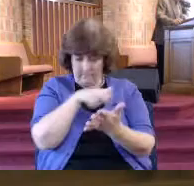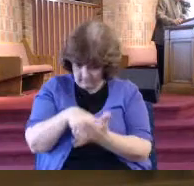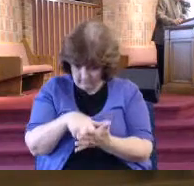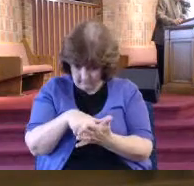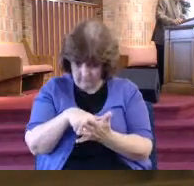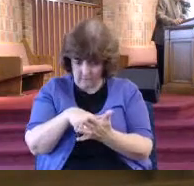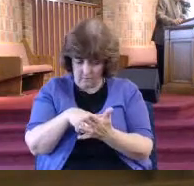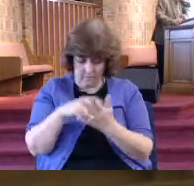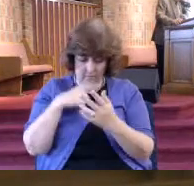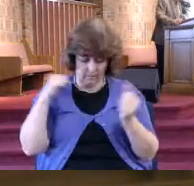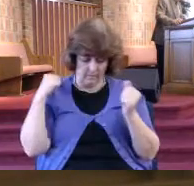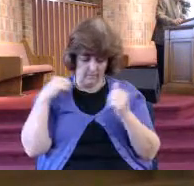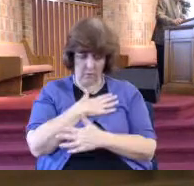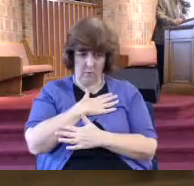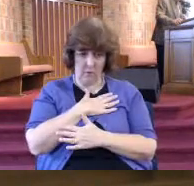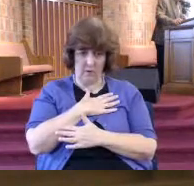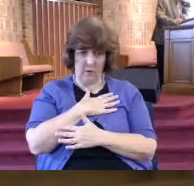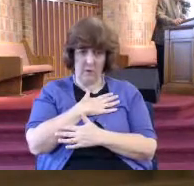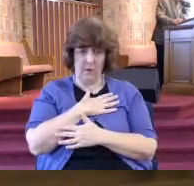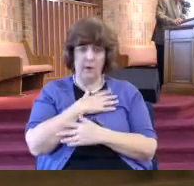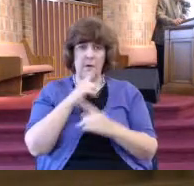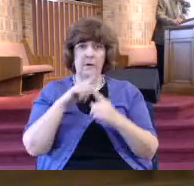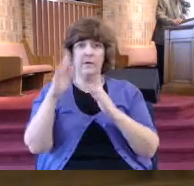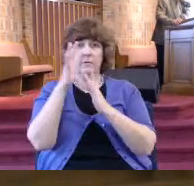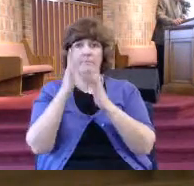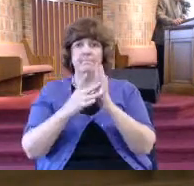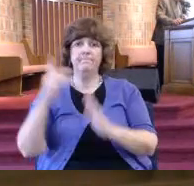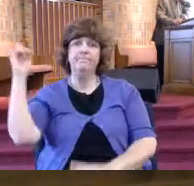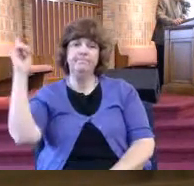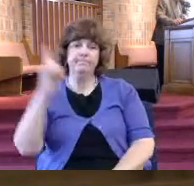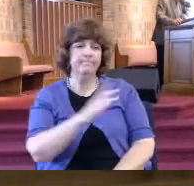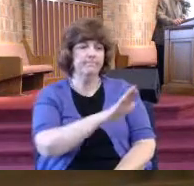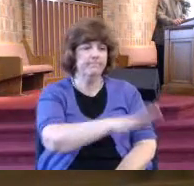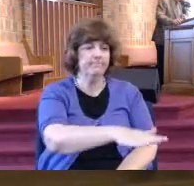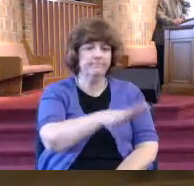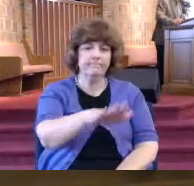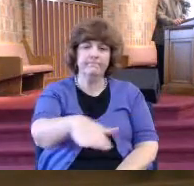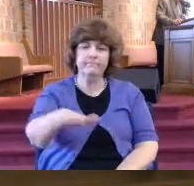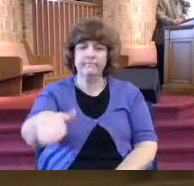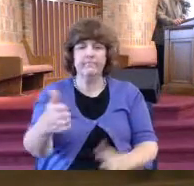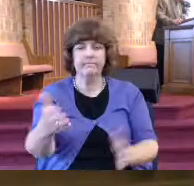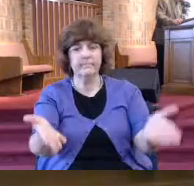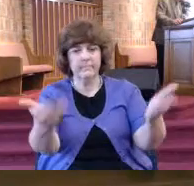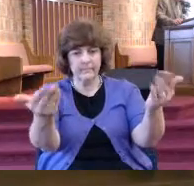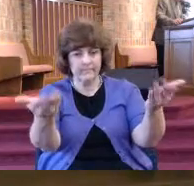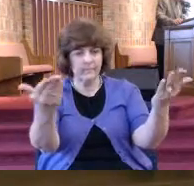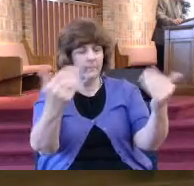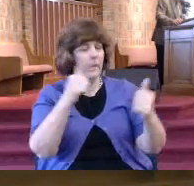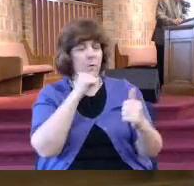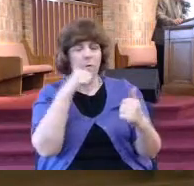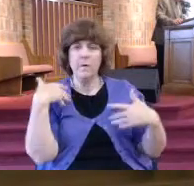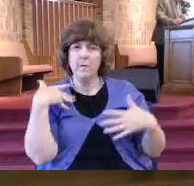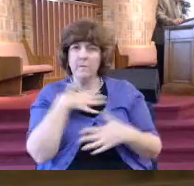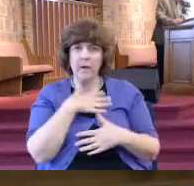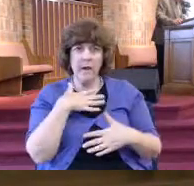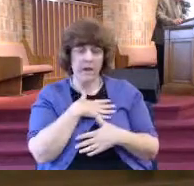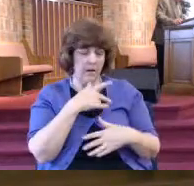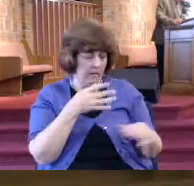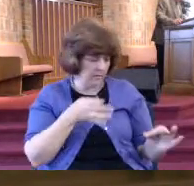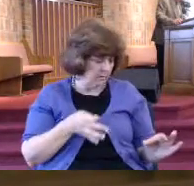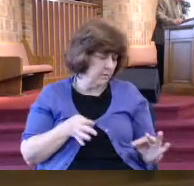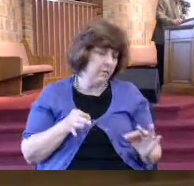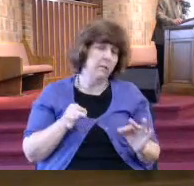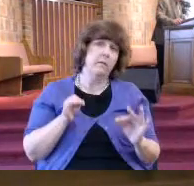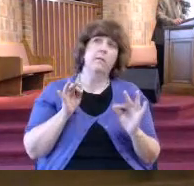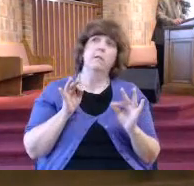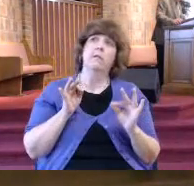greatly afraid. But Jesus came and touched them and said, "Arise and do not be afraid." When they had lifted up their eyes,